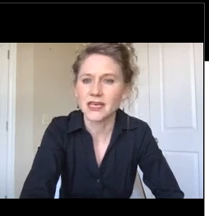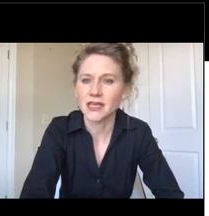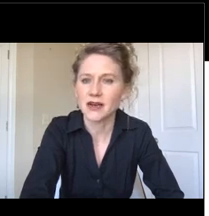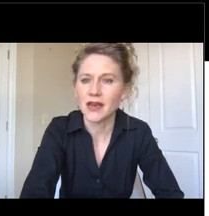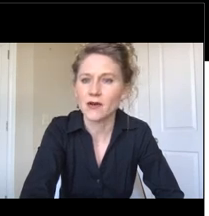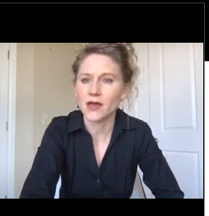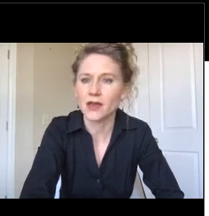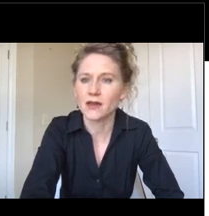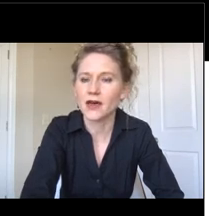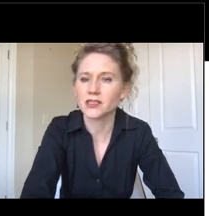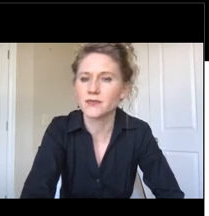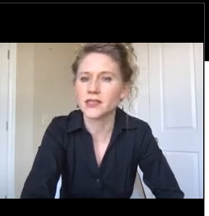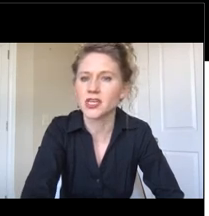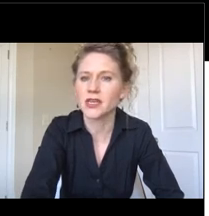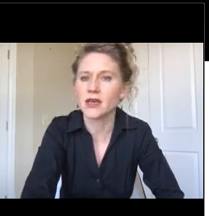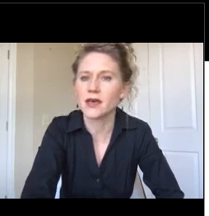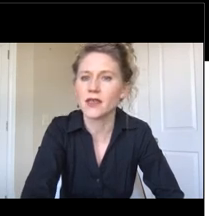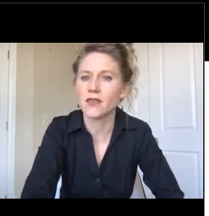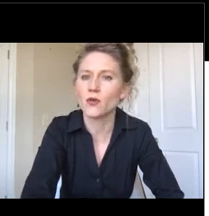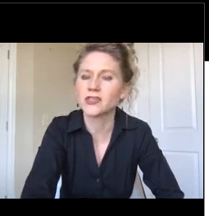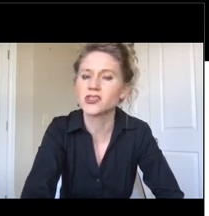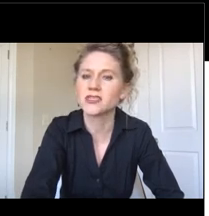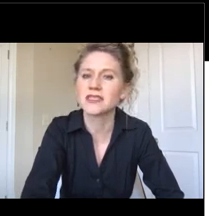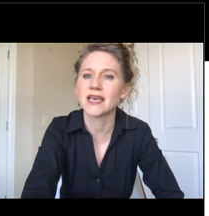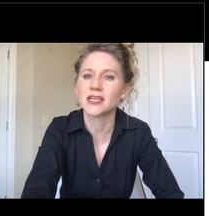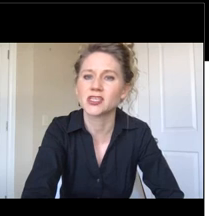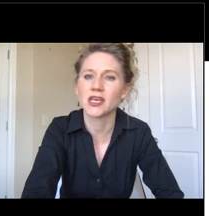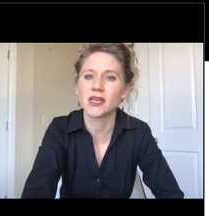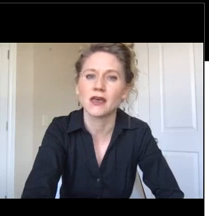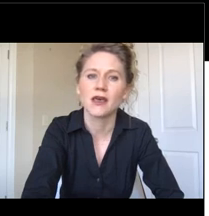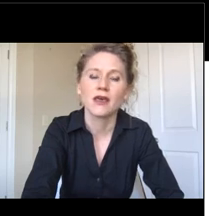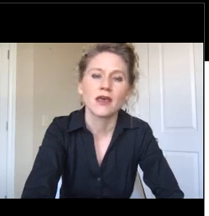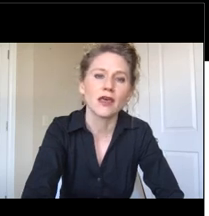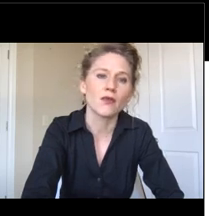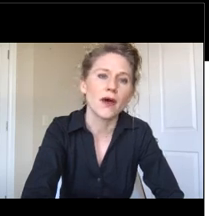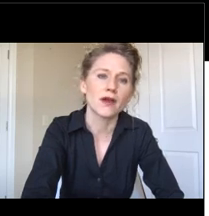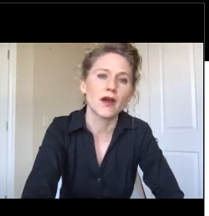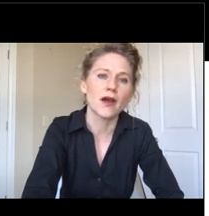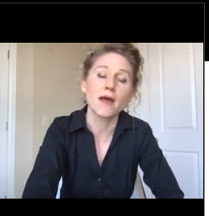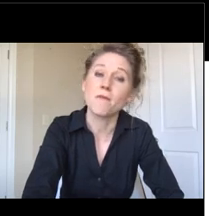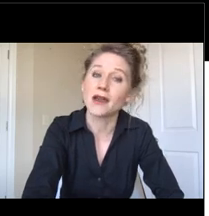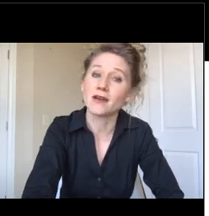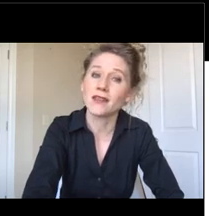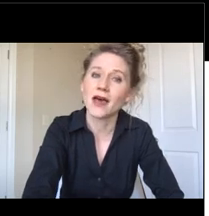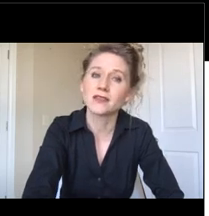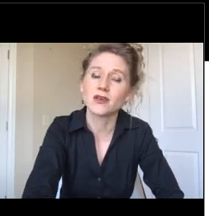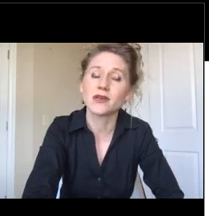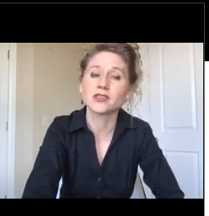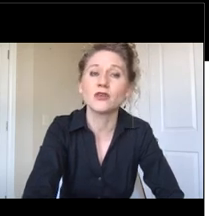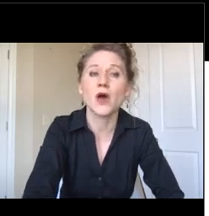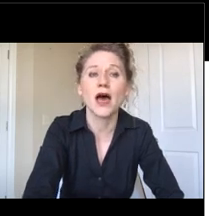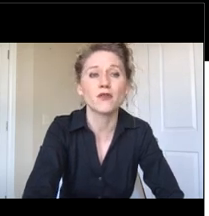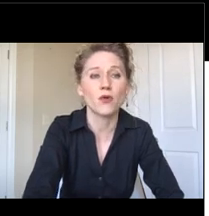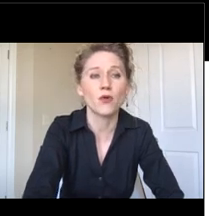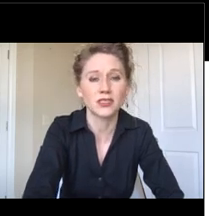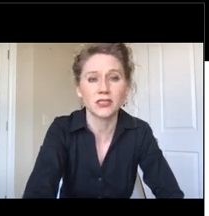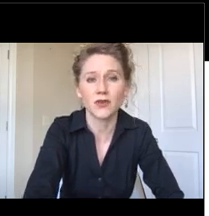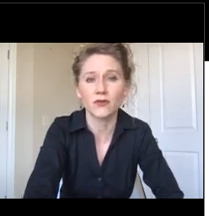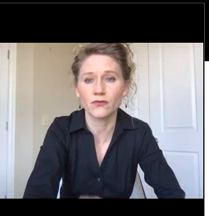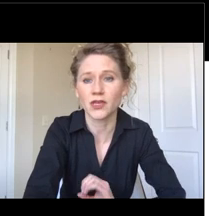that's the breakdown there. And I'll just mention in the questions section in the webinar, I'm monitoring that. So as you